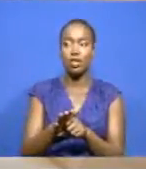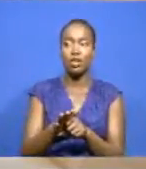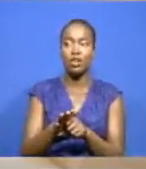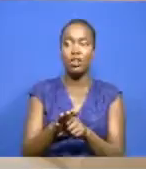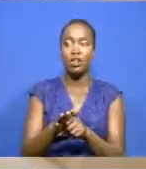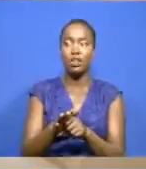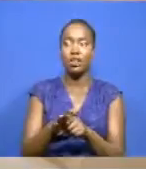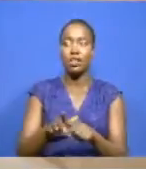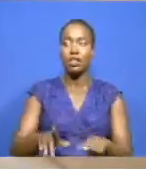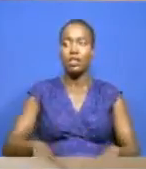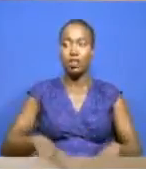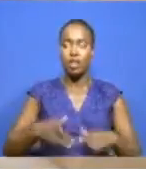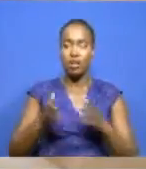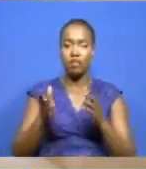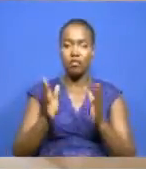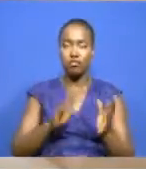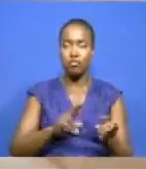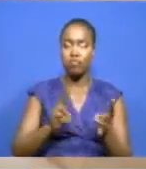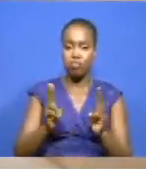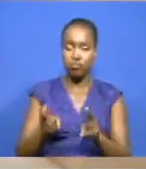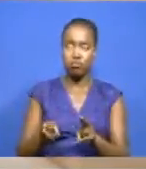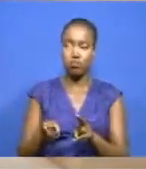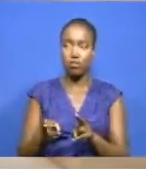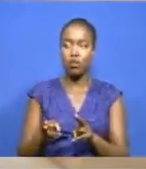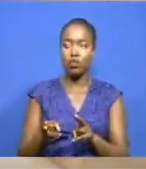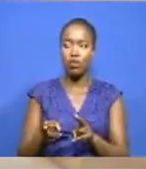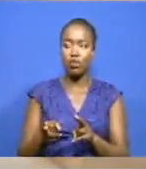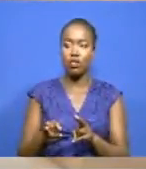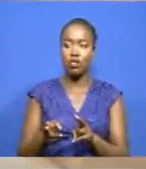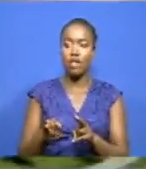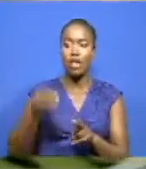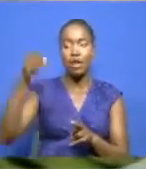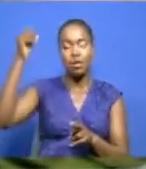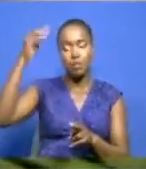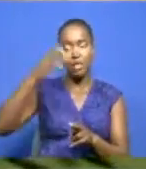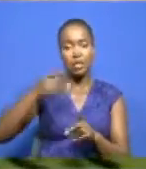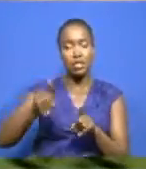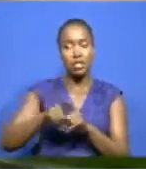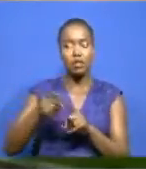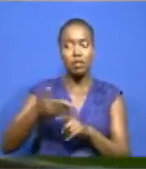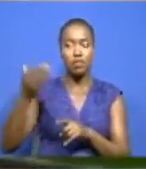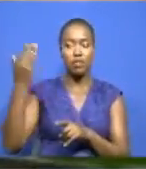life to return as healthier and brighter as ever.